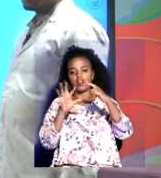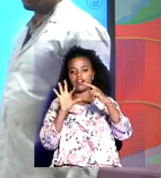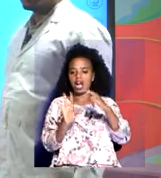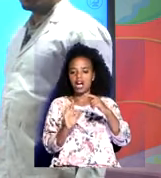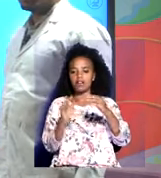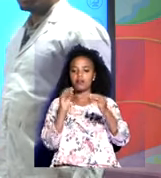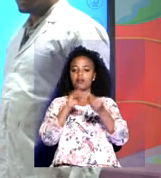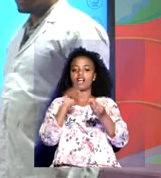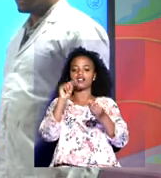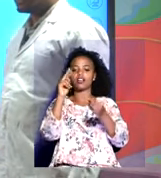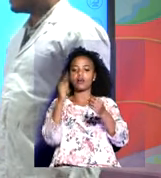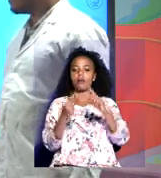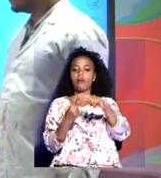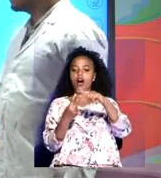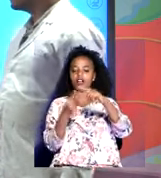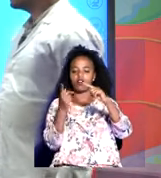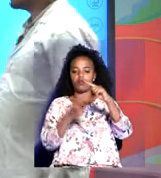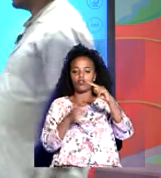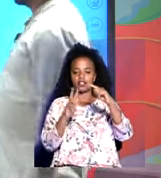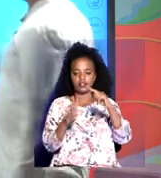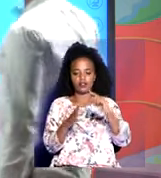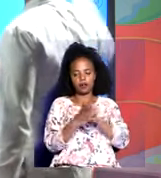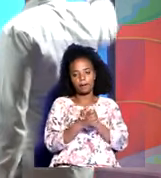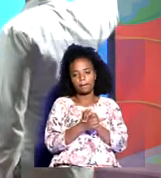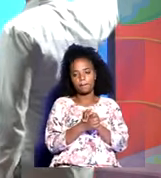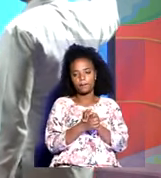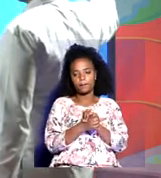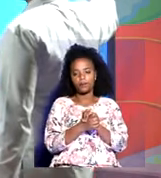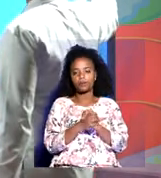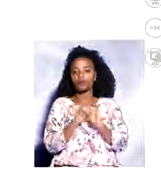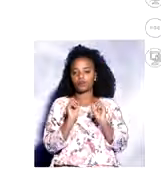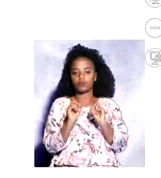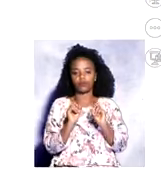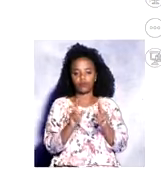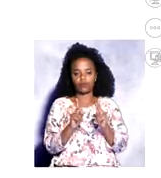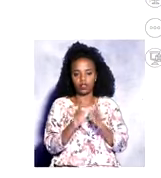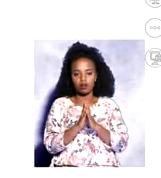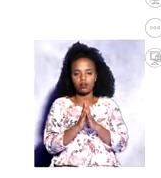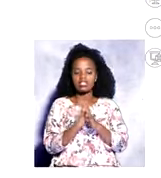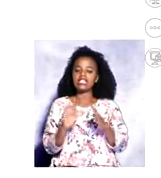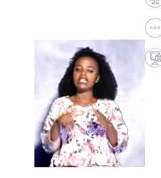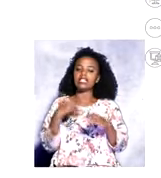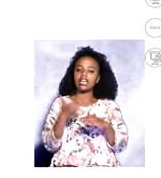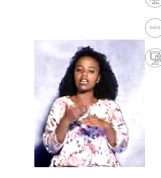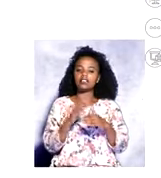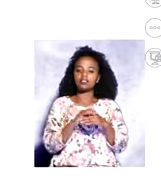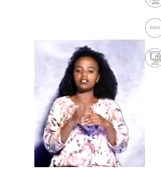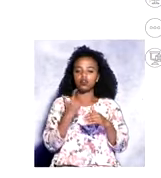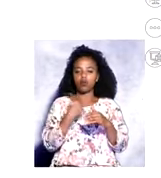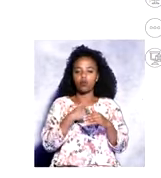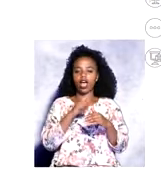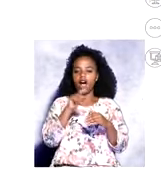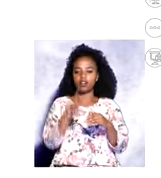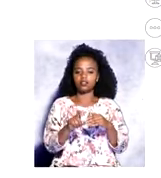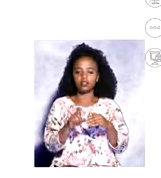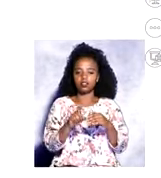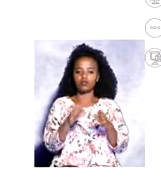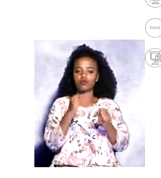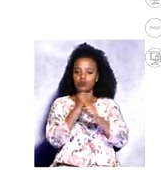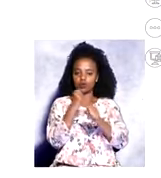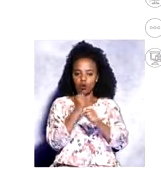over 3. This will be the general solution for this one. Okay, next we are asked to solve